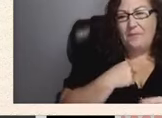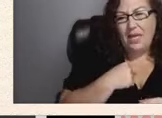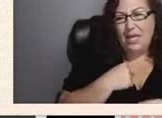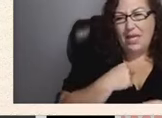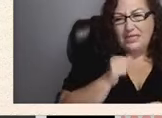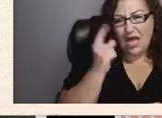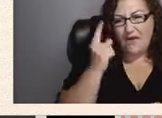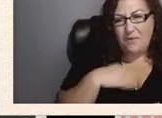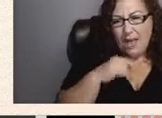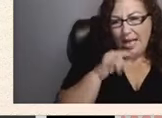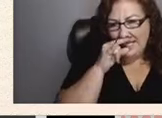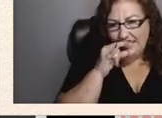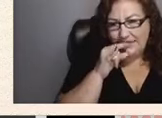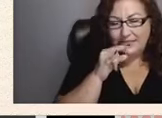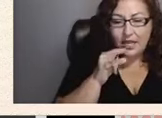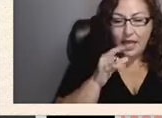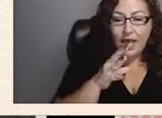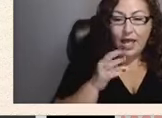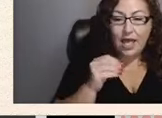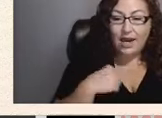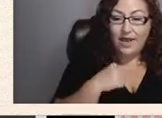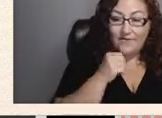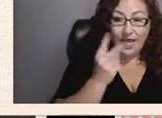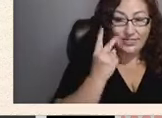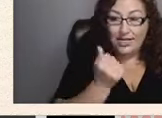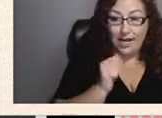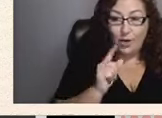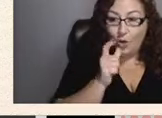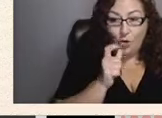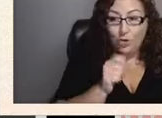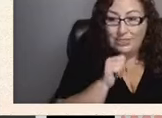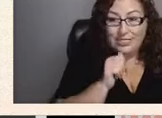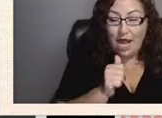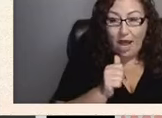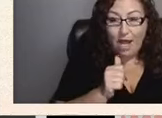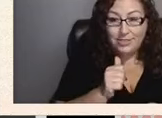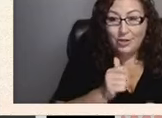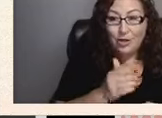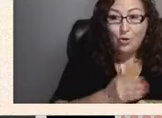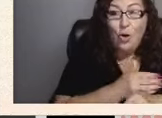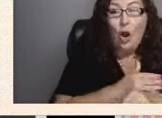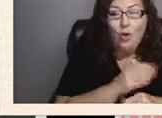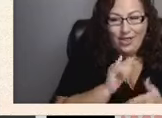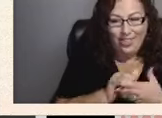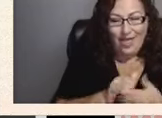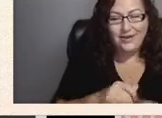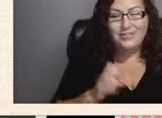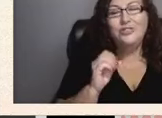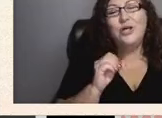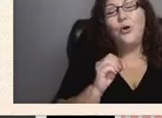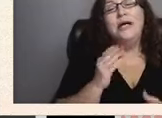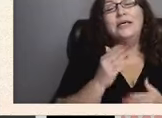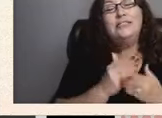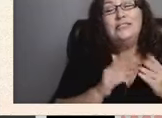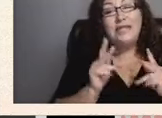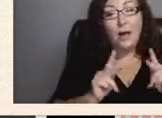kids. And I haven't seen anybody who hasn't grown in that. And, some people